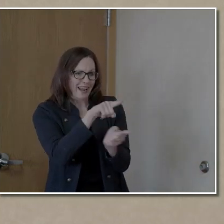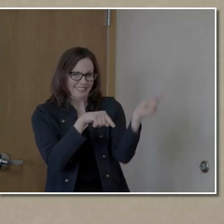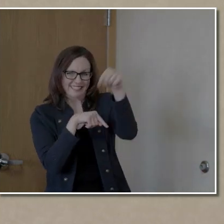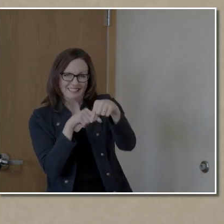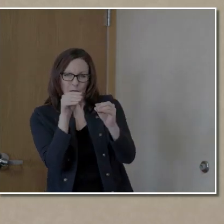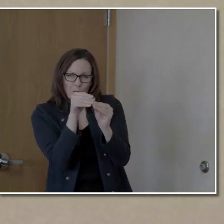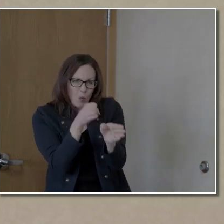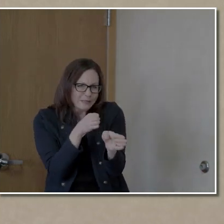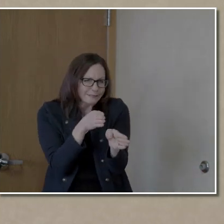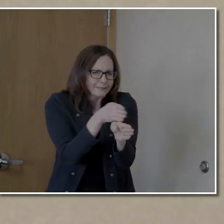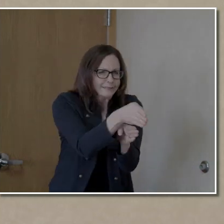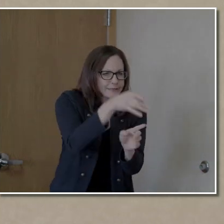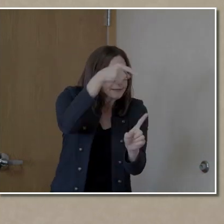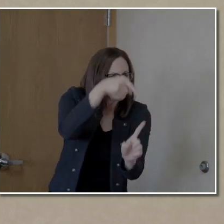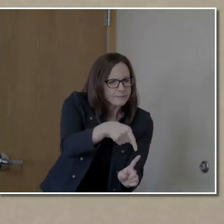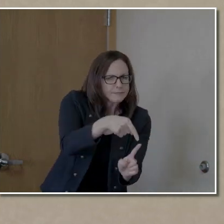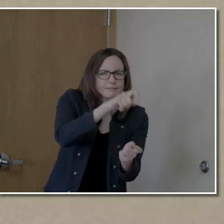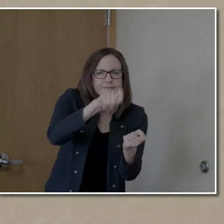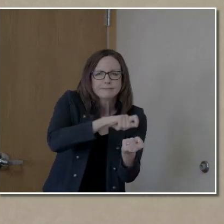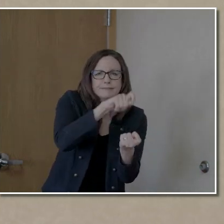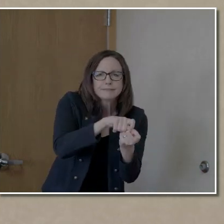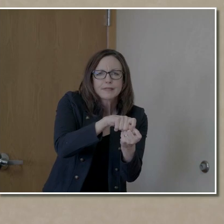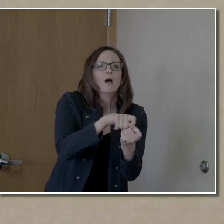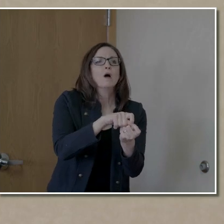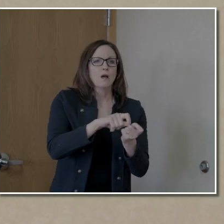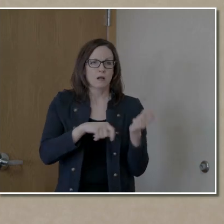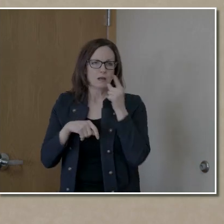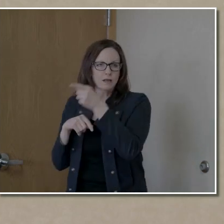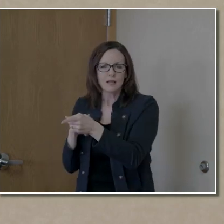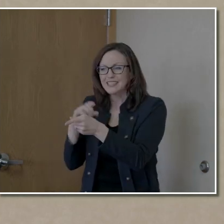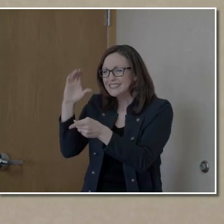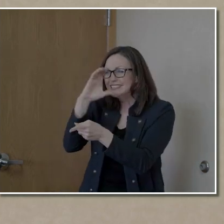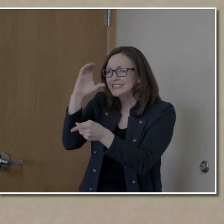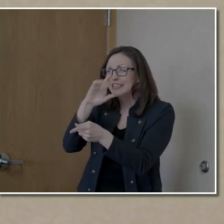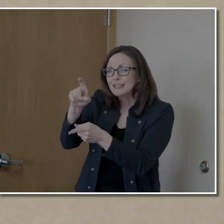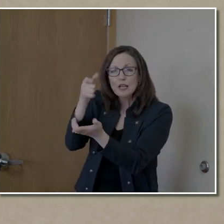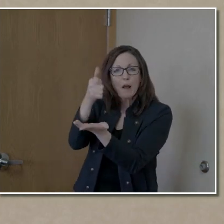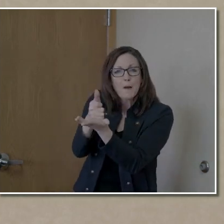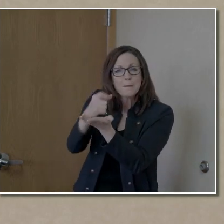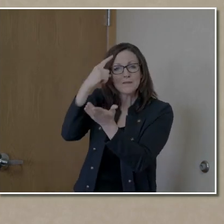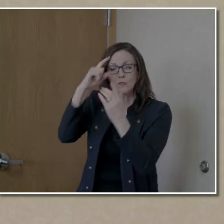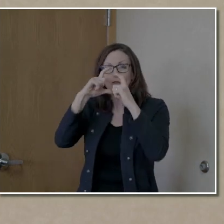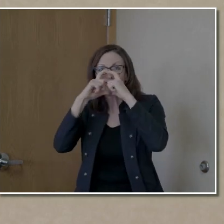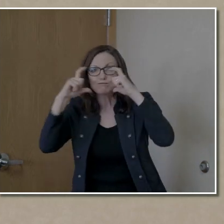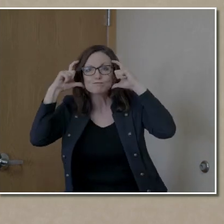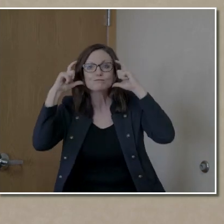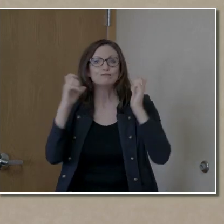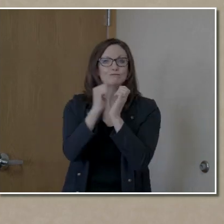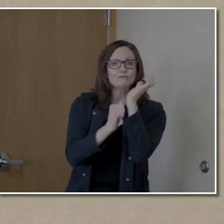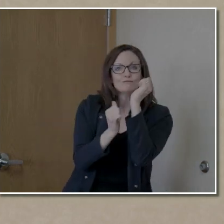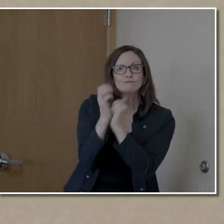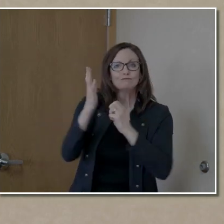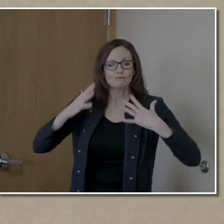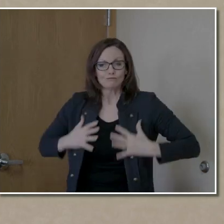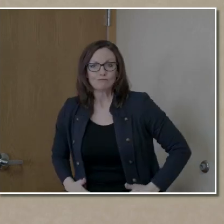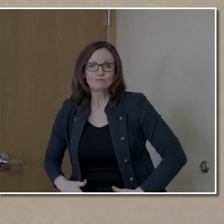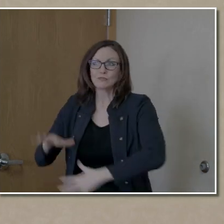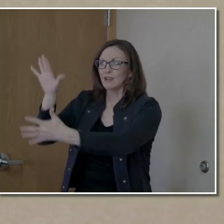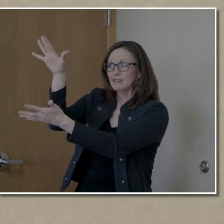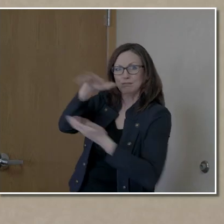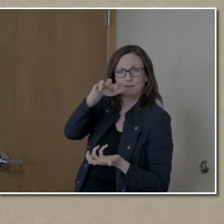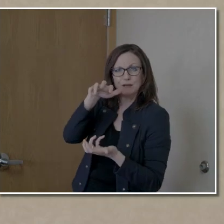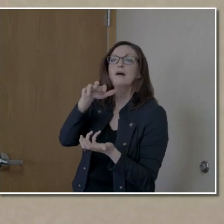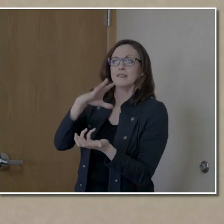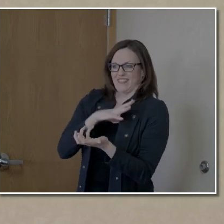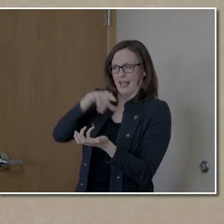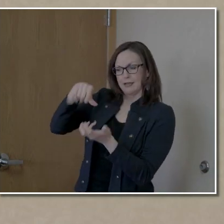to medical personnel, law enforcement, firefighters, and other critical professions at risk of being exposed to